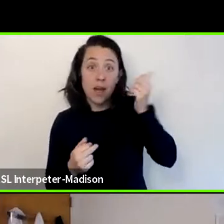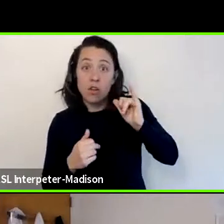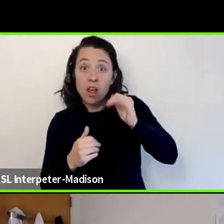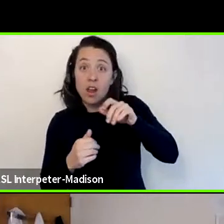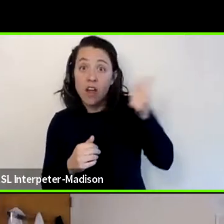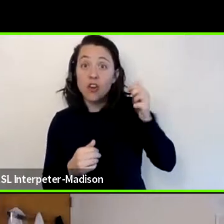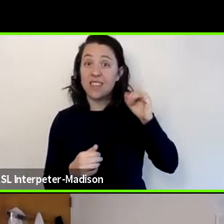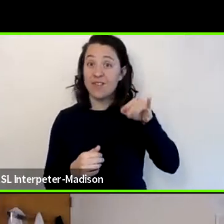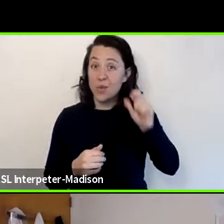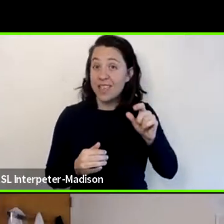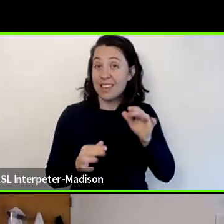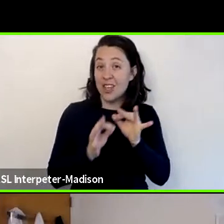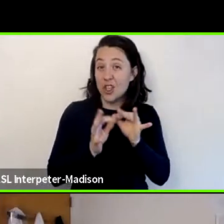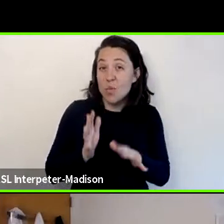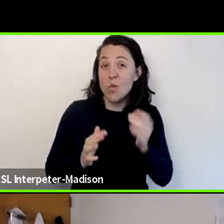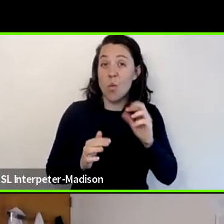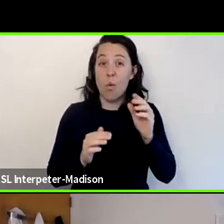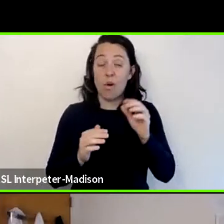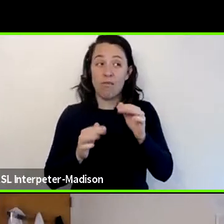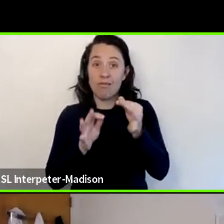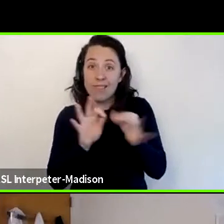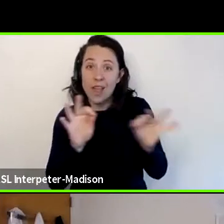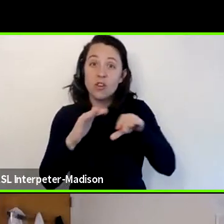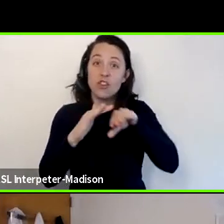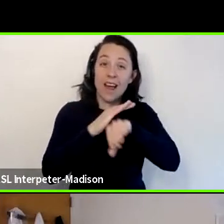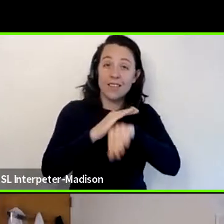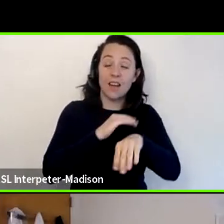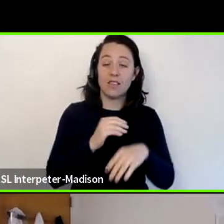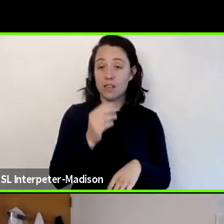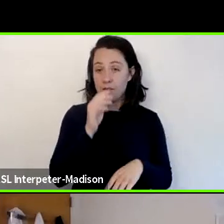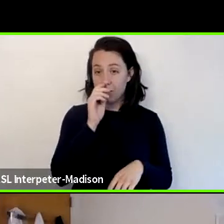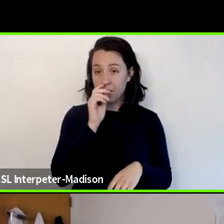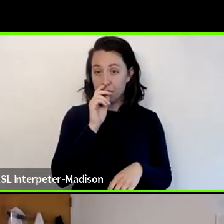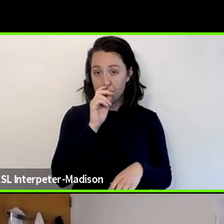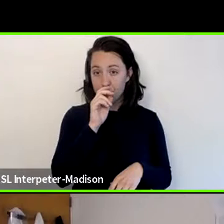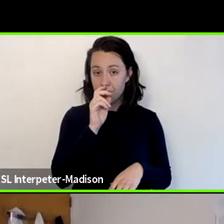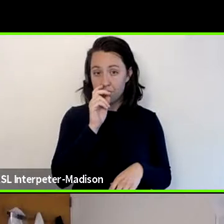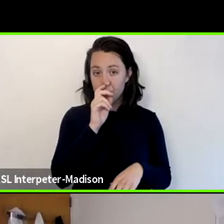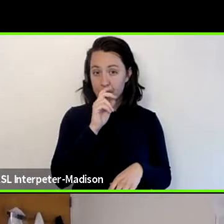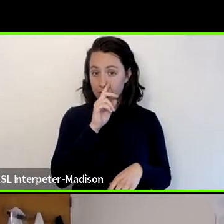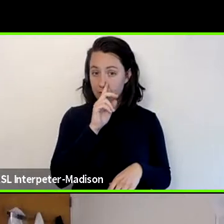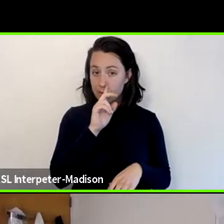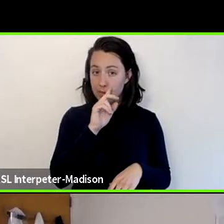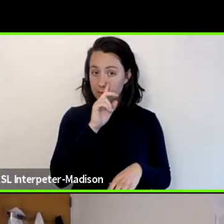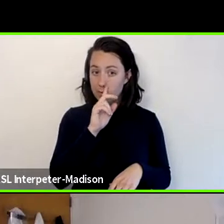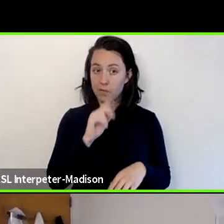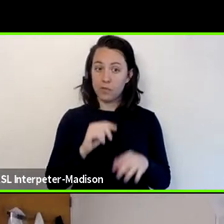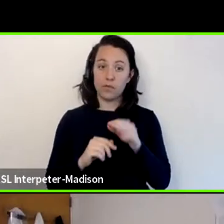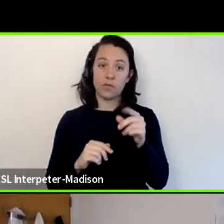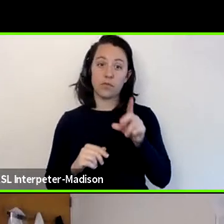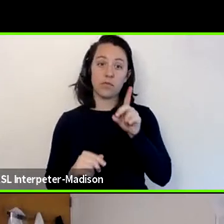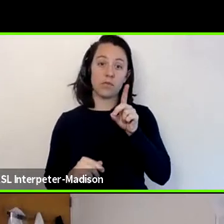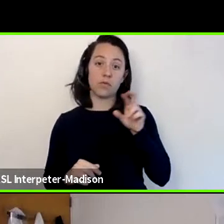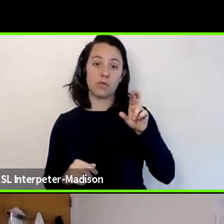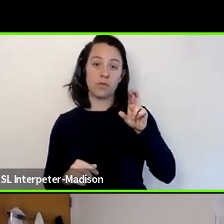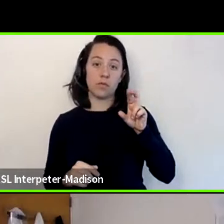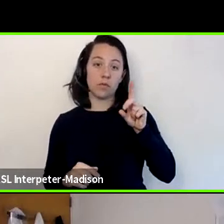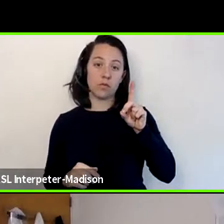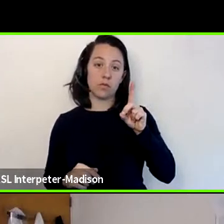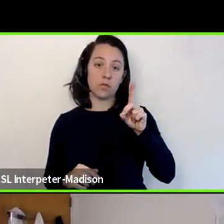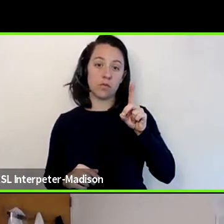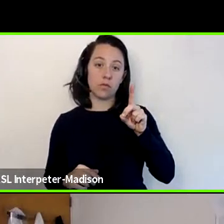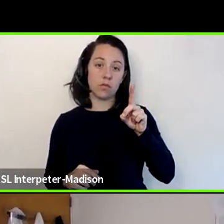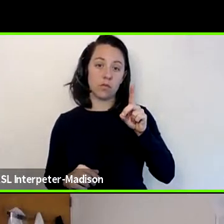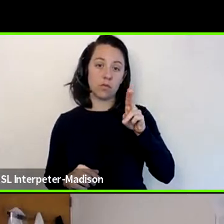help? So I will also, since Dr. Dubé, you put up a slide at the end, which listed a number